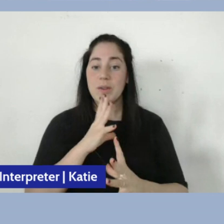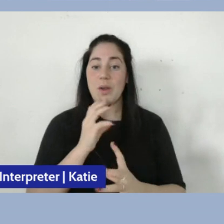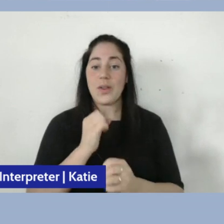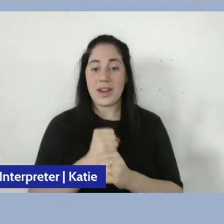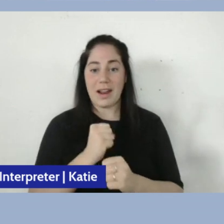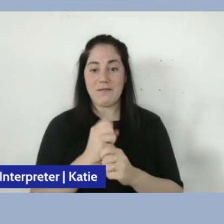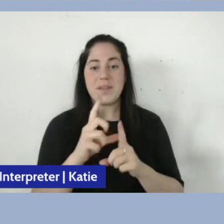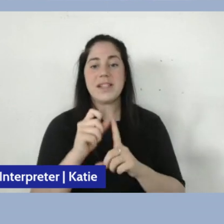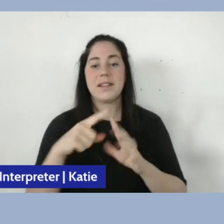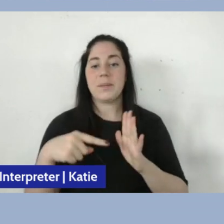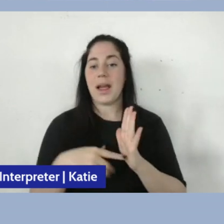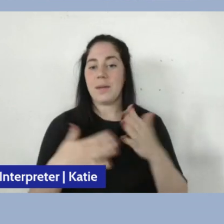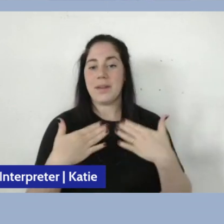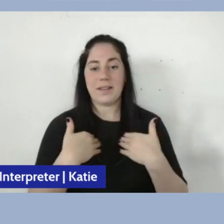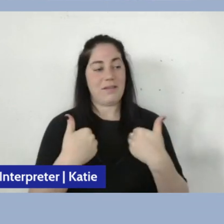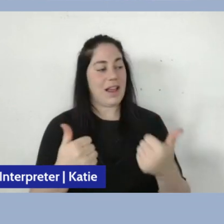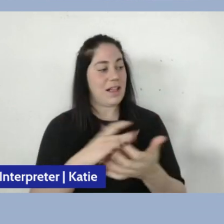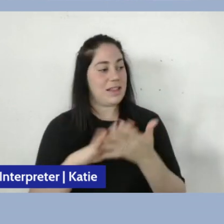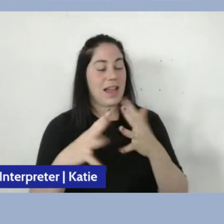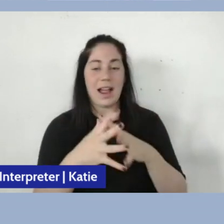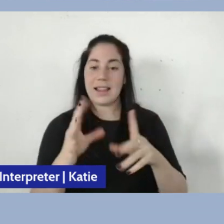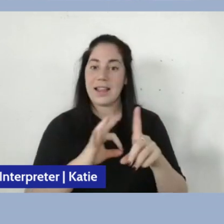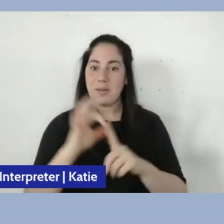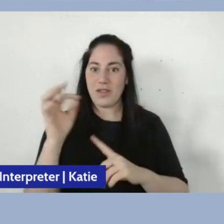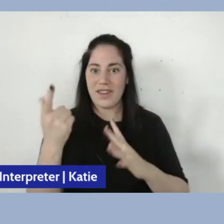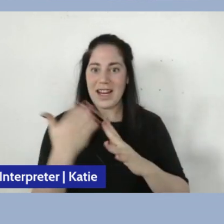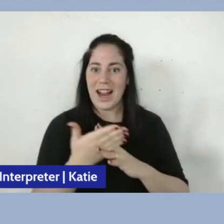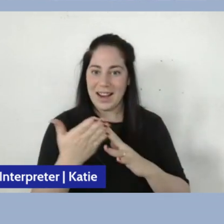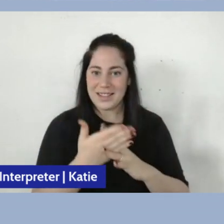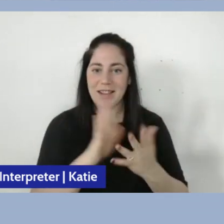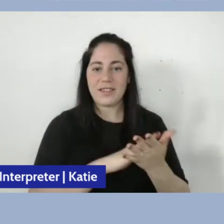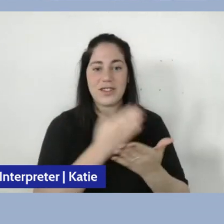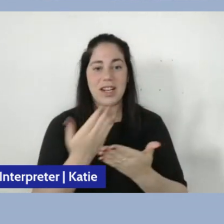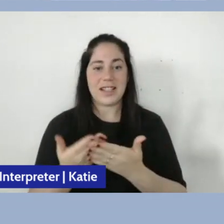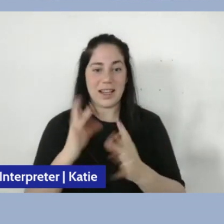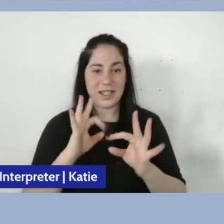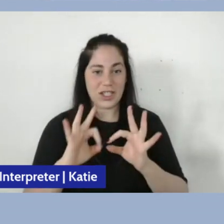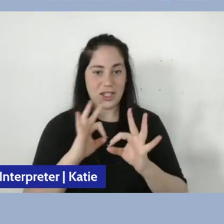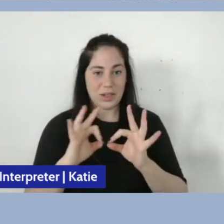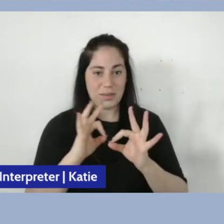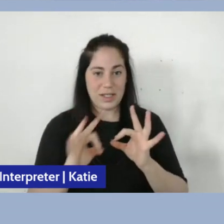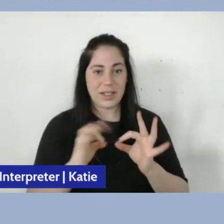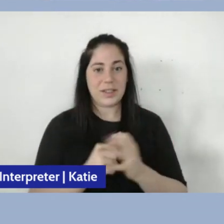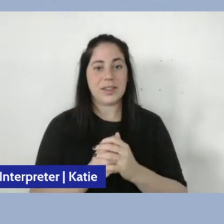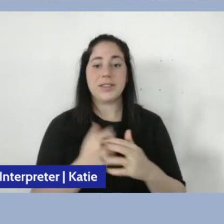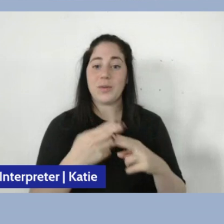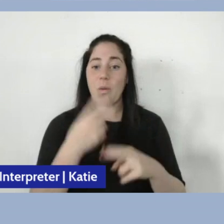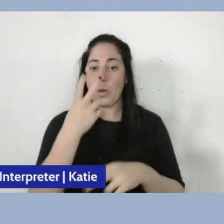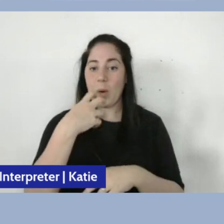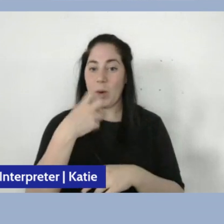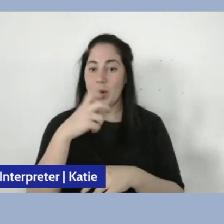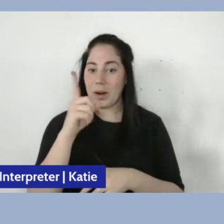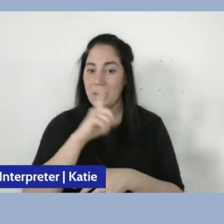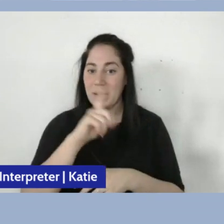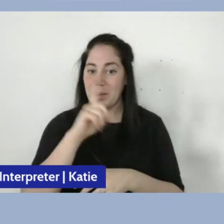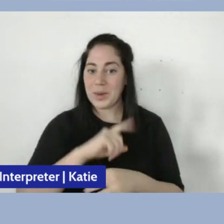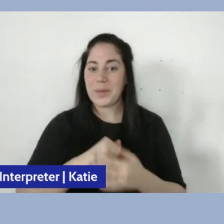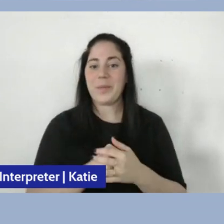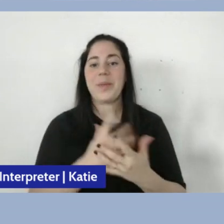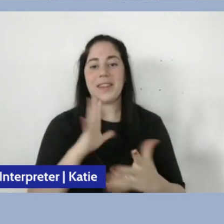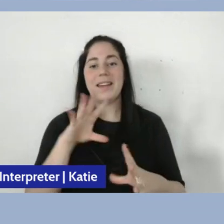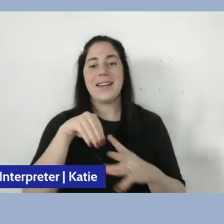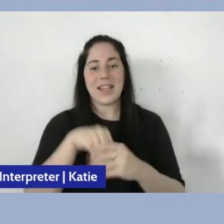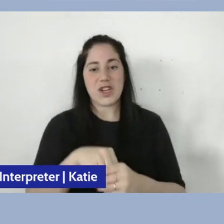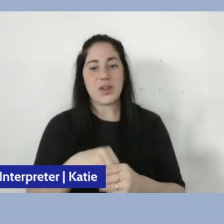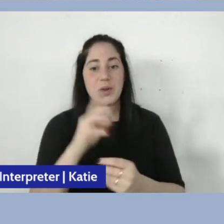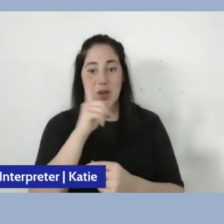are actually doing to improve access to translating and interpreting for older people, including people with